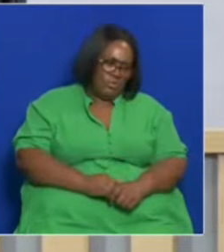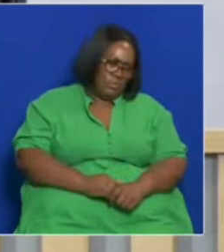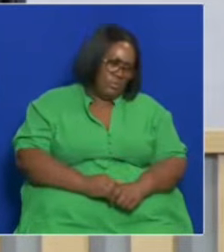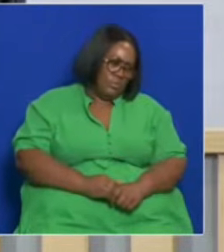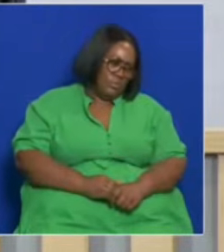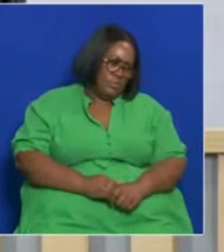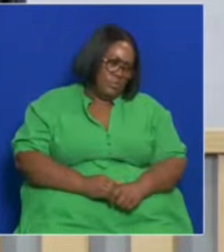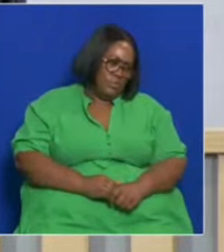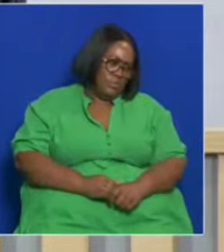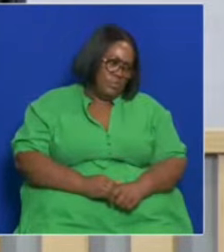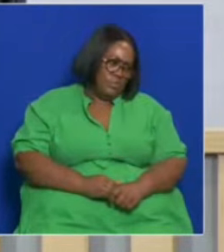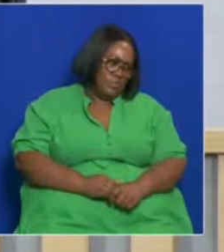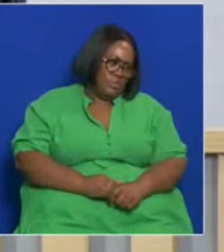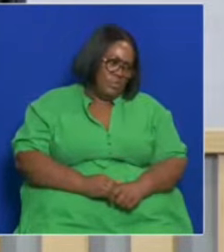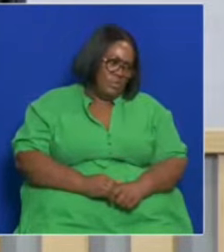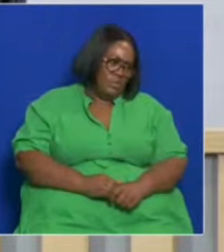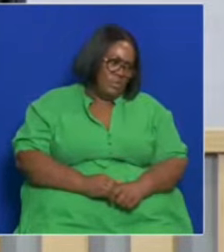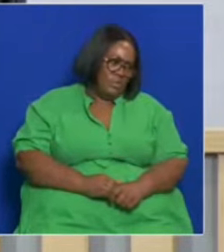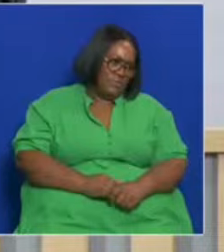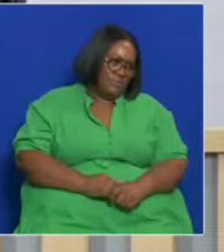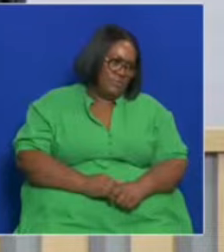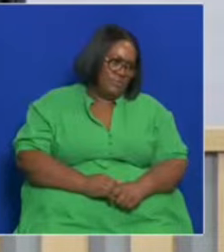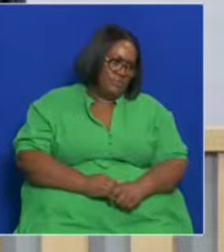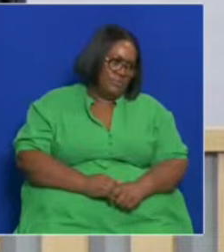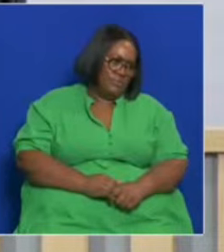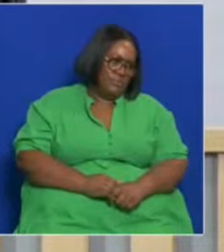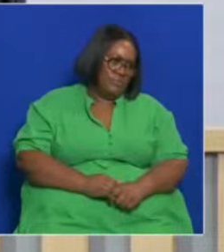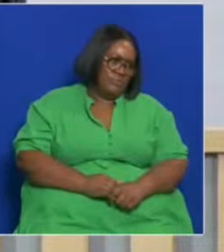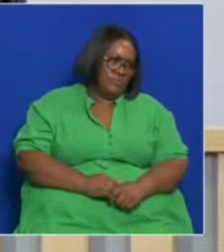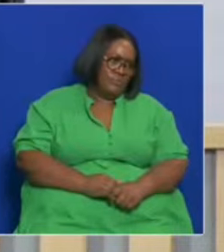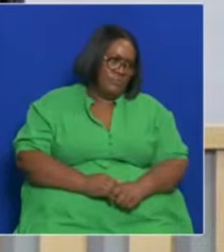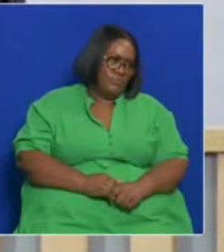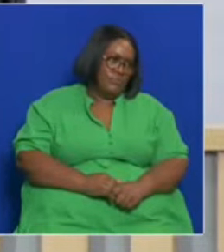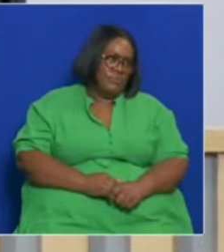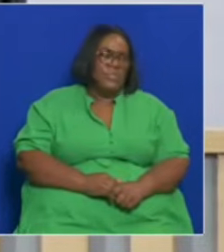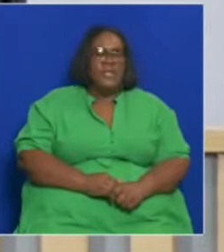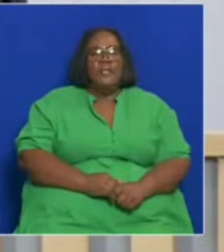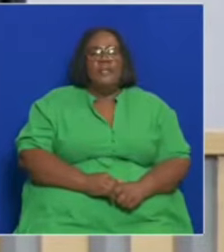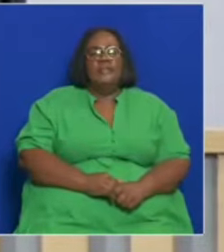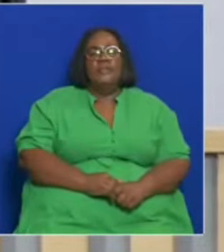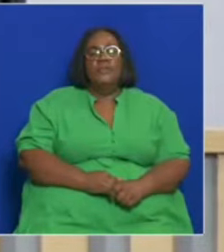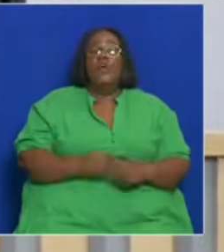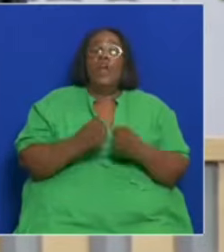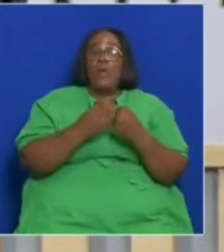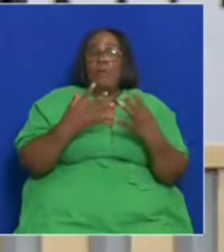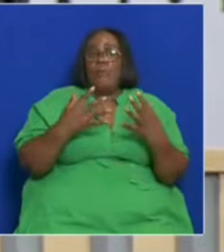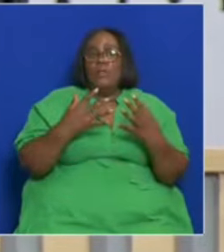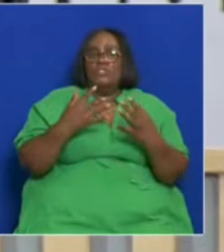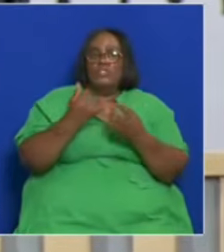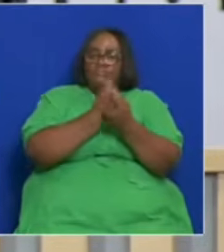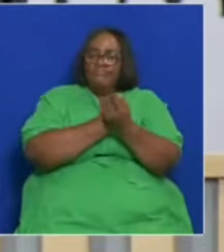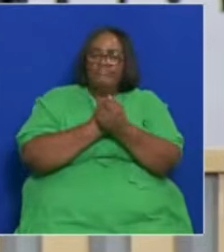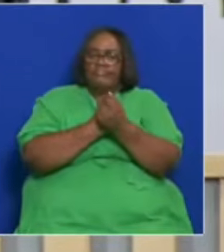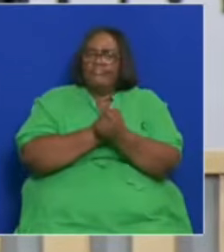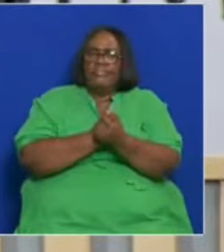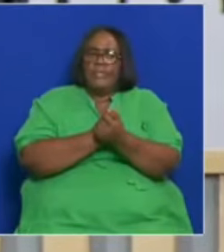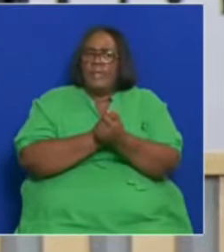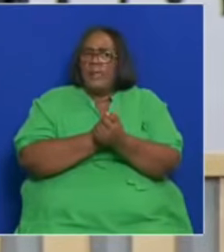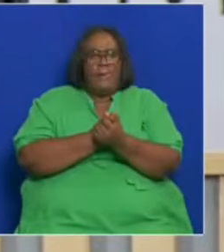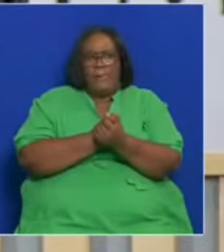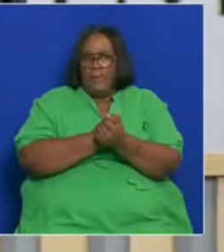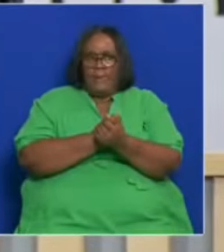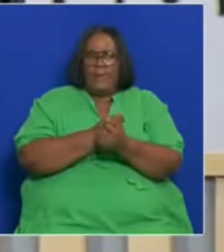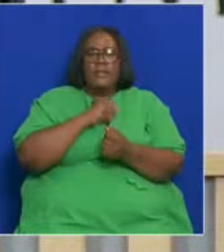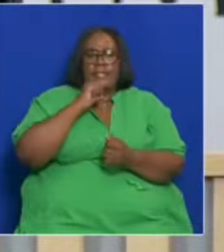That it's not just the magnitude of the amount involved, because that's what you said in response to my last question.